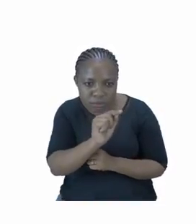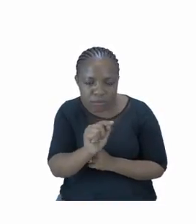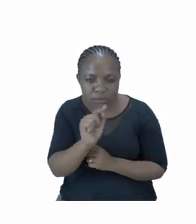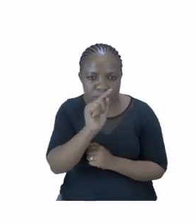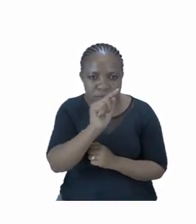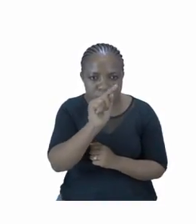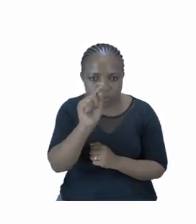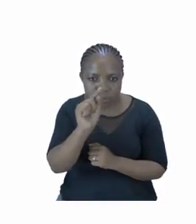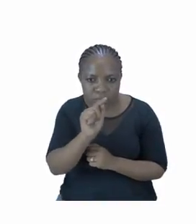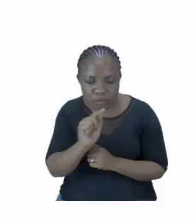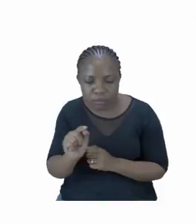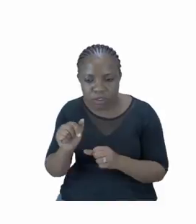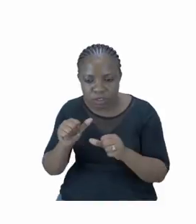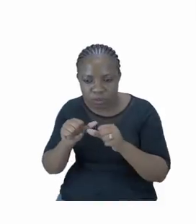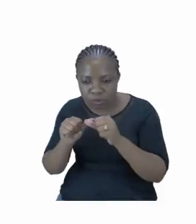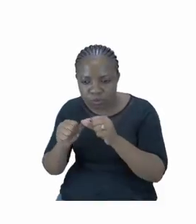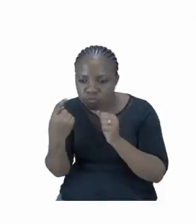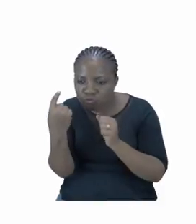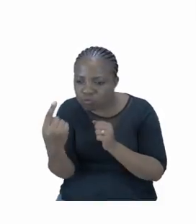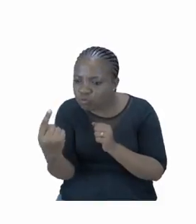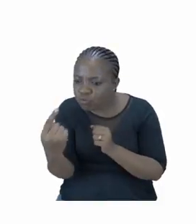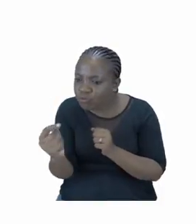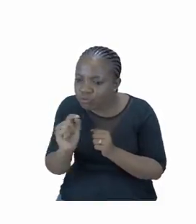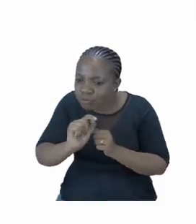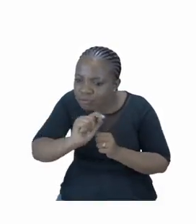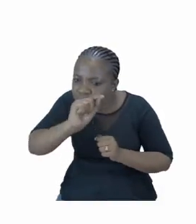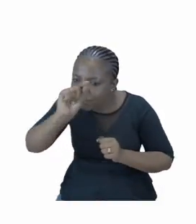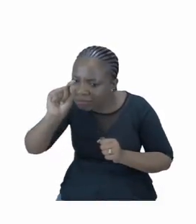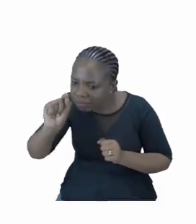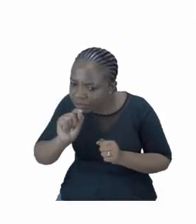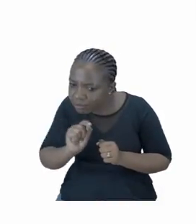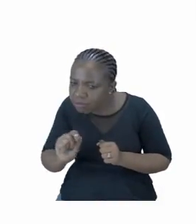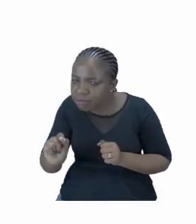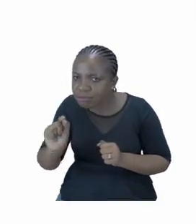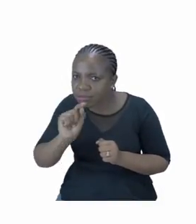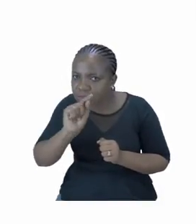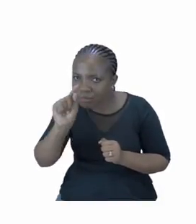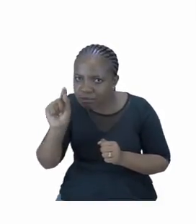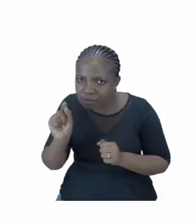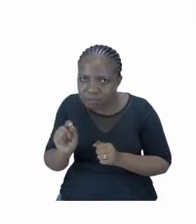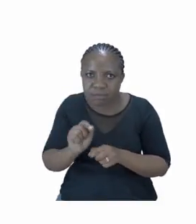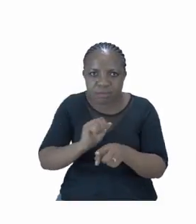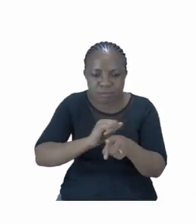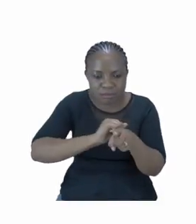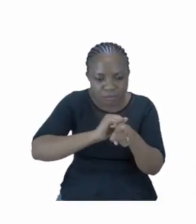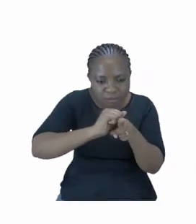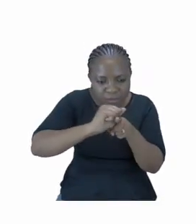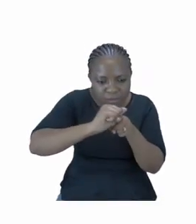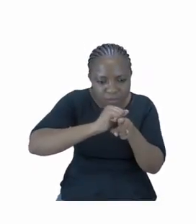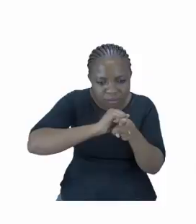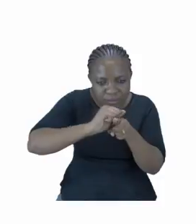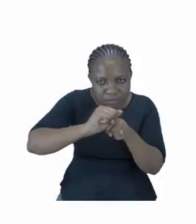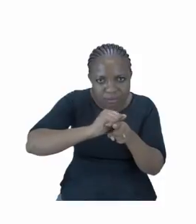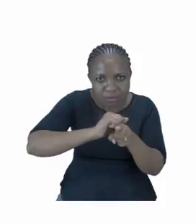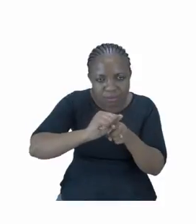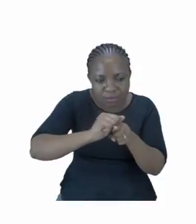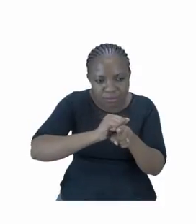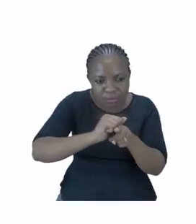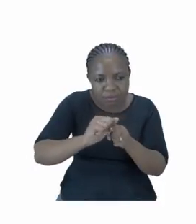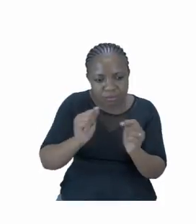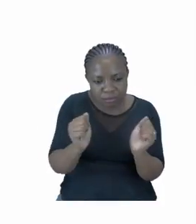by yourselves. Now, let us try and practice that together on the board.